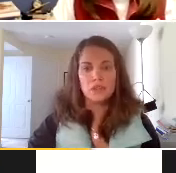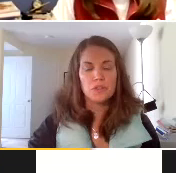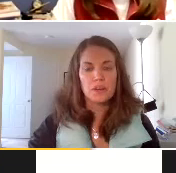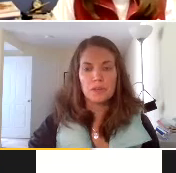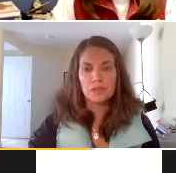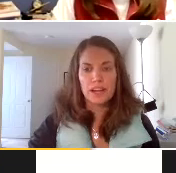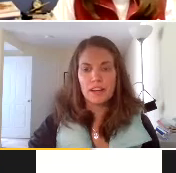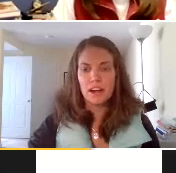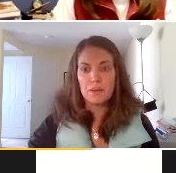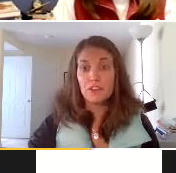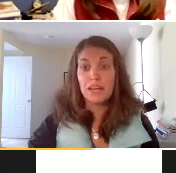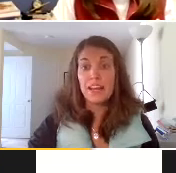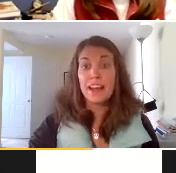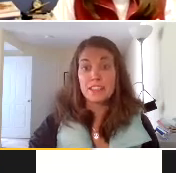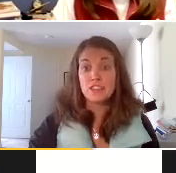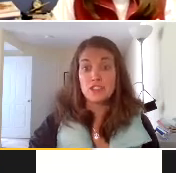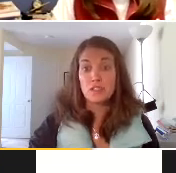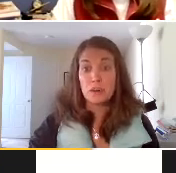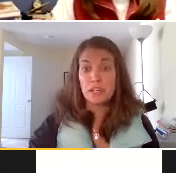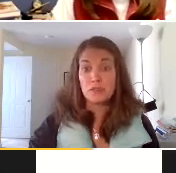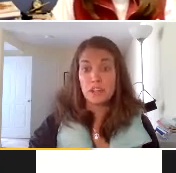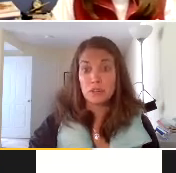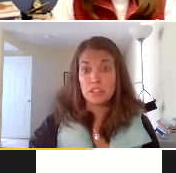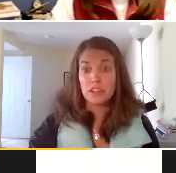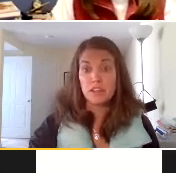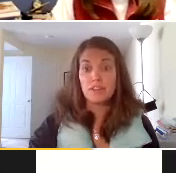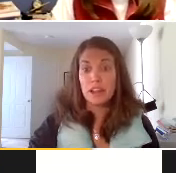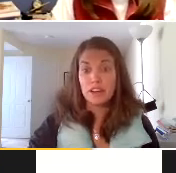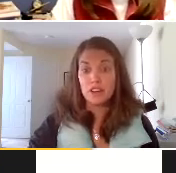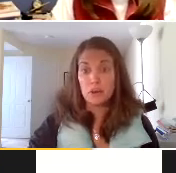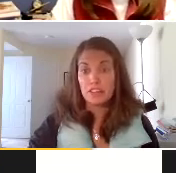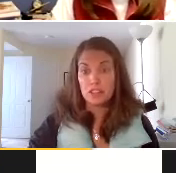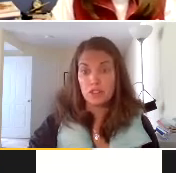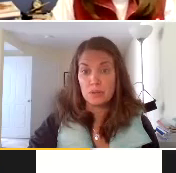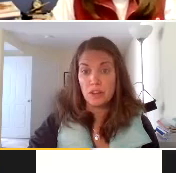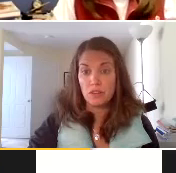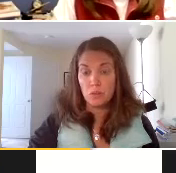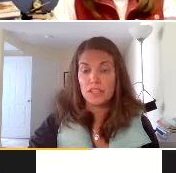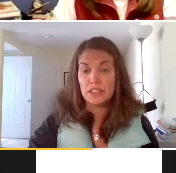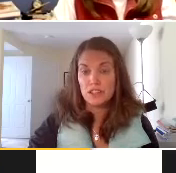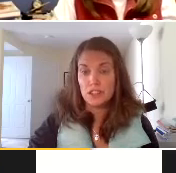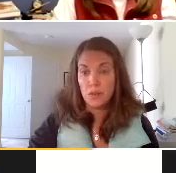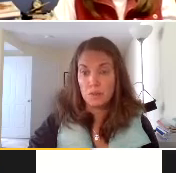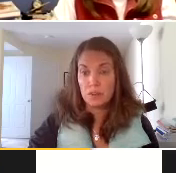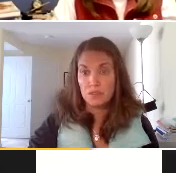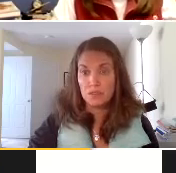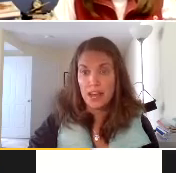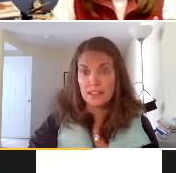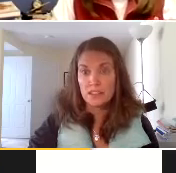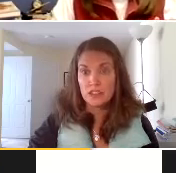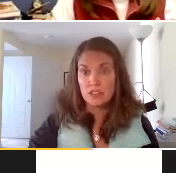like to, that'd be great. If you can't access the SurveyMonkey for any reason, and you want to give us your email, we can send it to you that way.